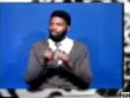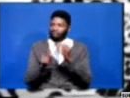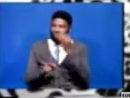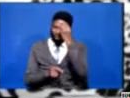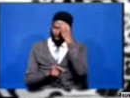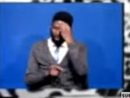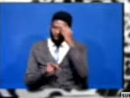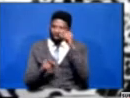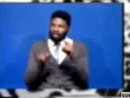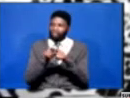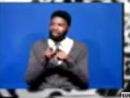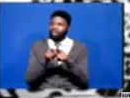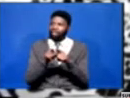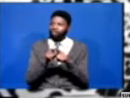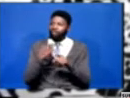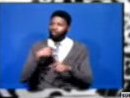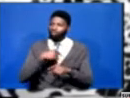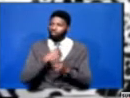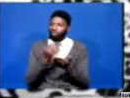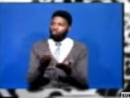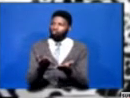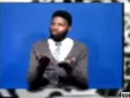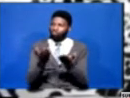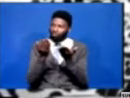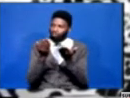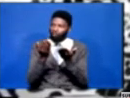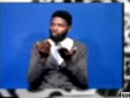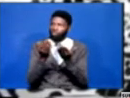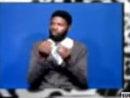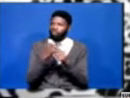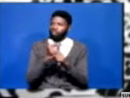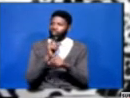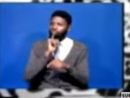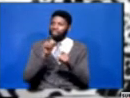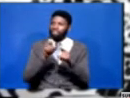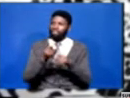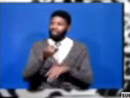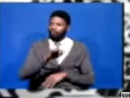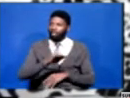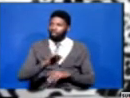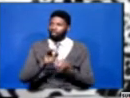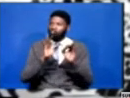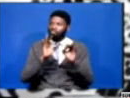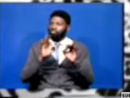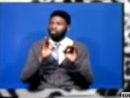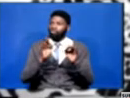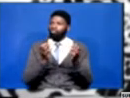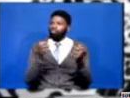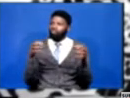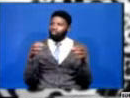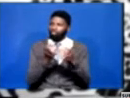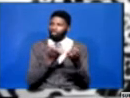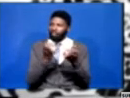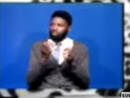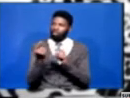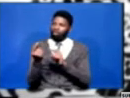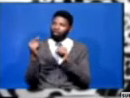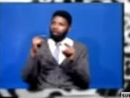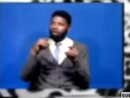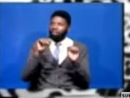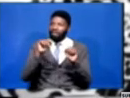place. We want to revitalize it, provide good and conducive environment, even for investors to come in. Those are the very,